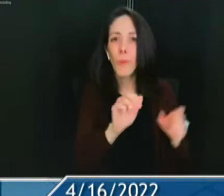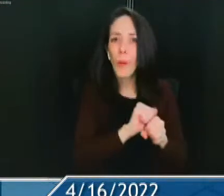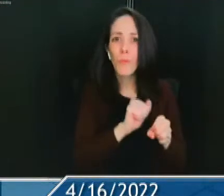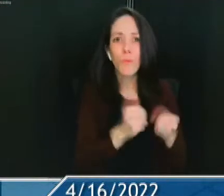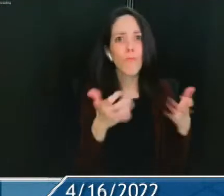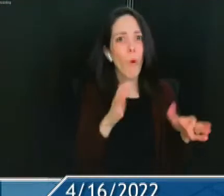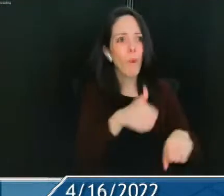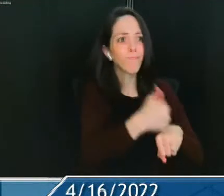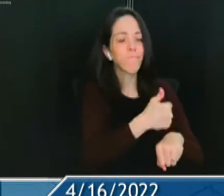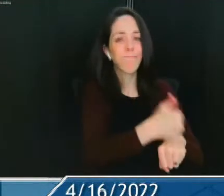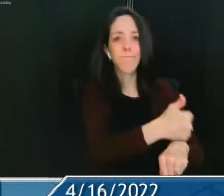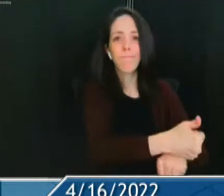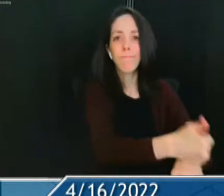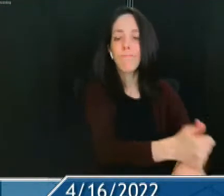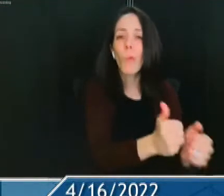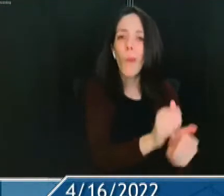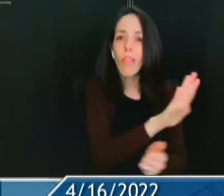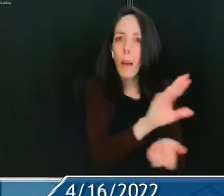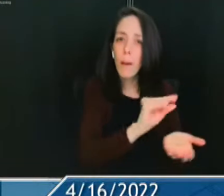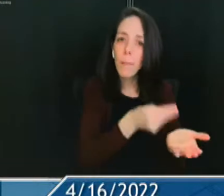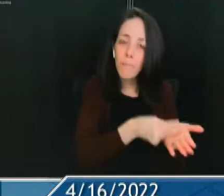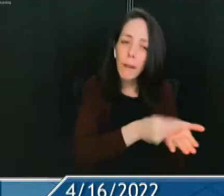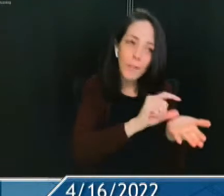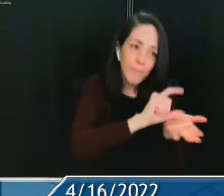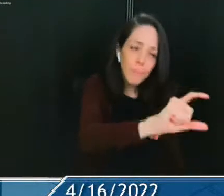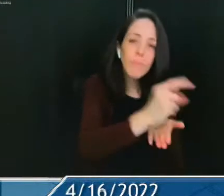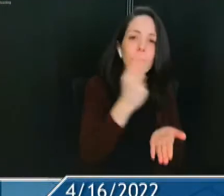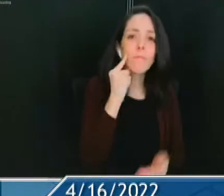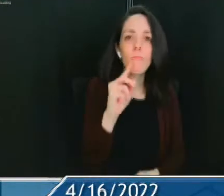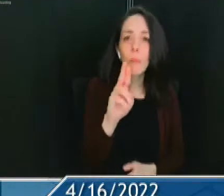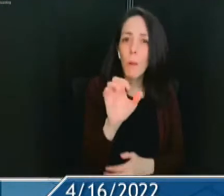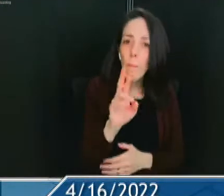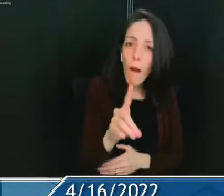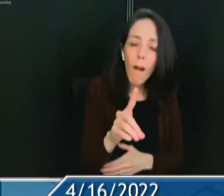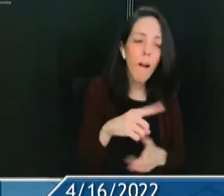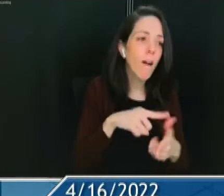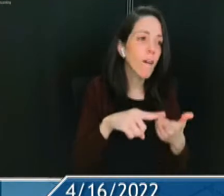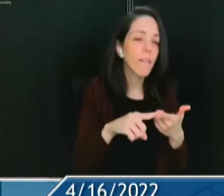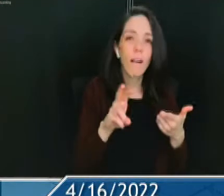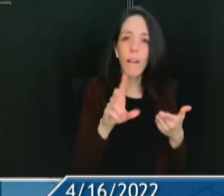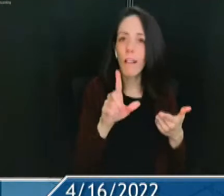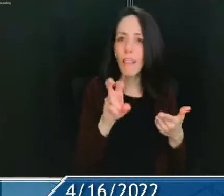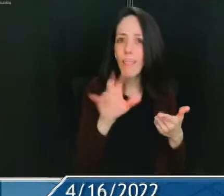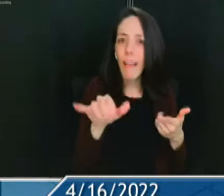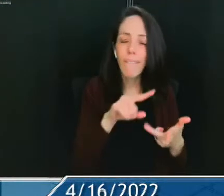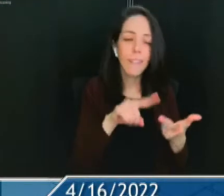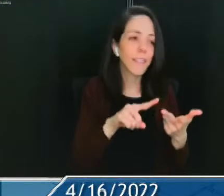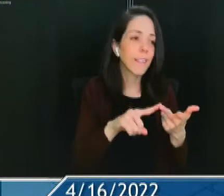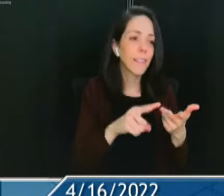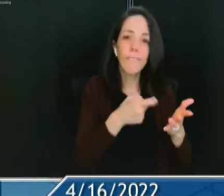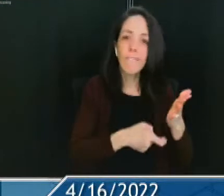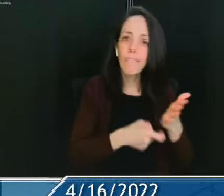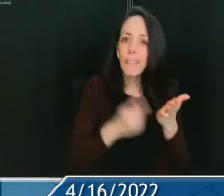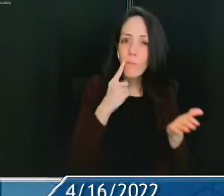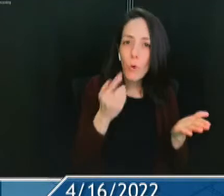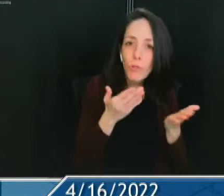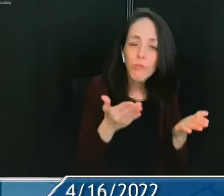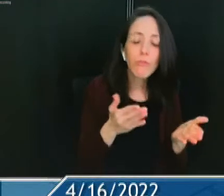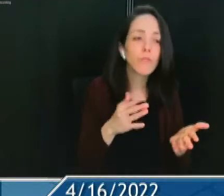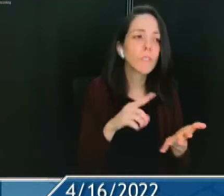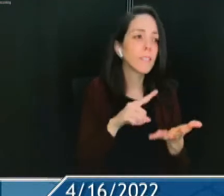with dedicated resources, things like our bond funding, our levy funding, fees for service, our water and utility and